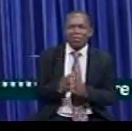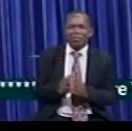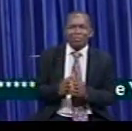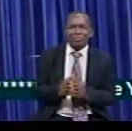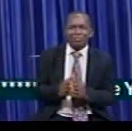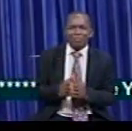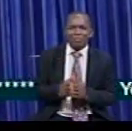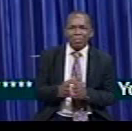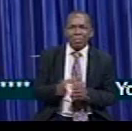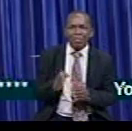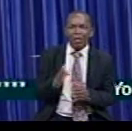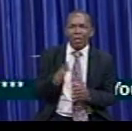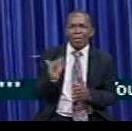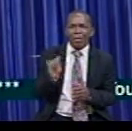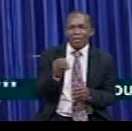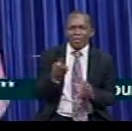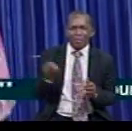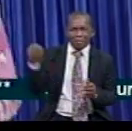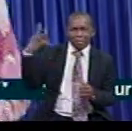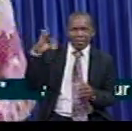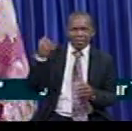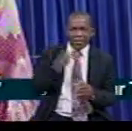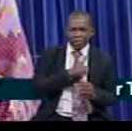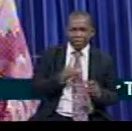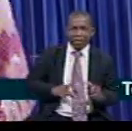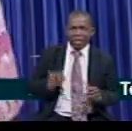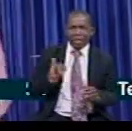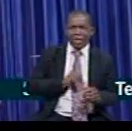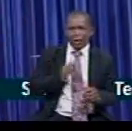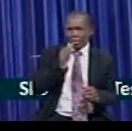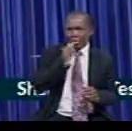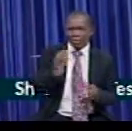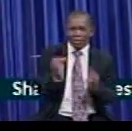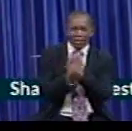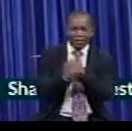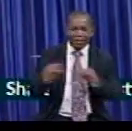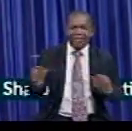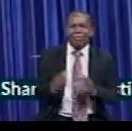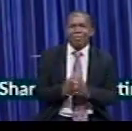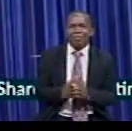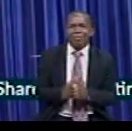born again. I want to share this testimony to the glory of God.